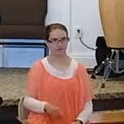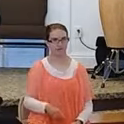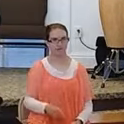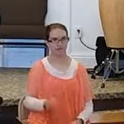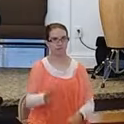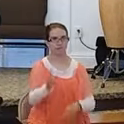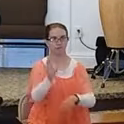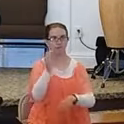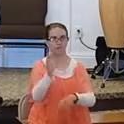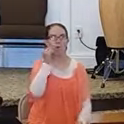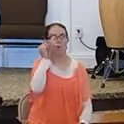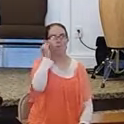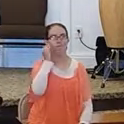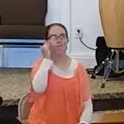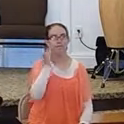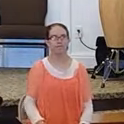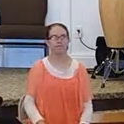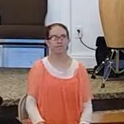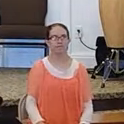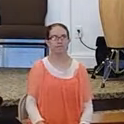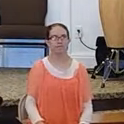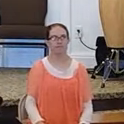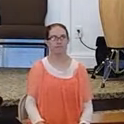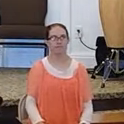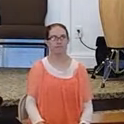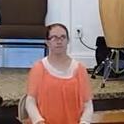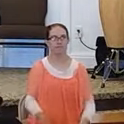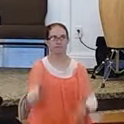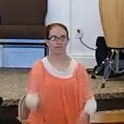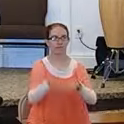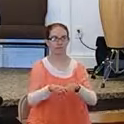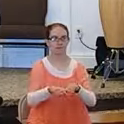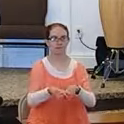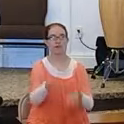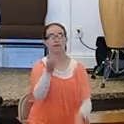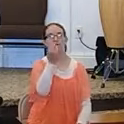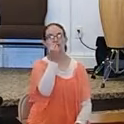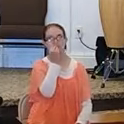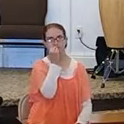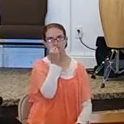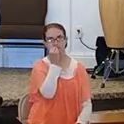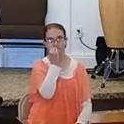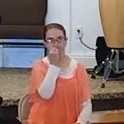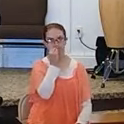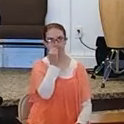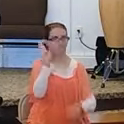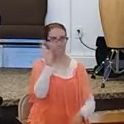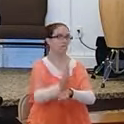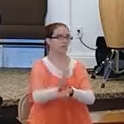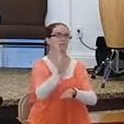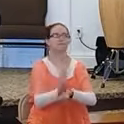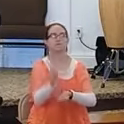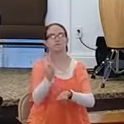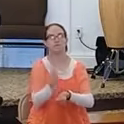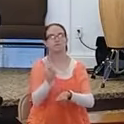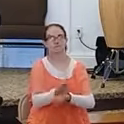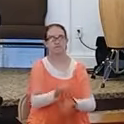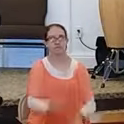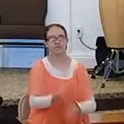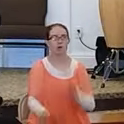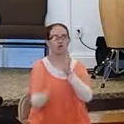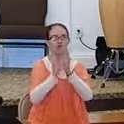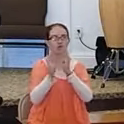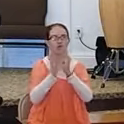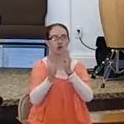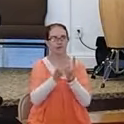house. And so they're sitting there and they're eating and they're going about their business and they're talking